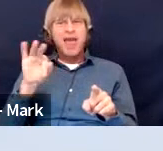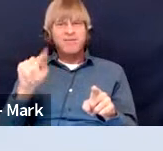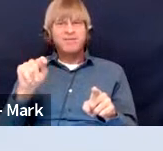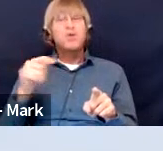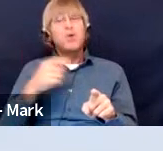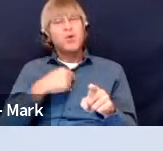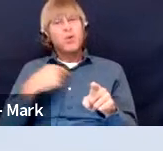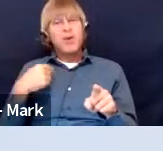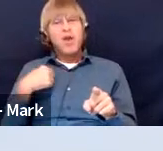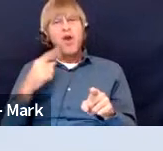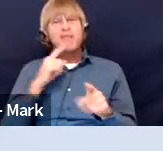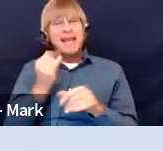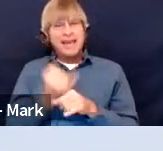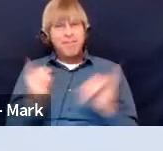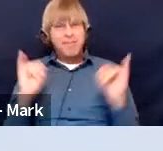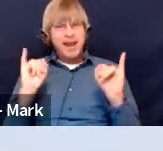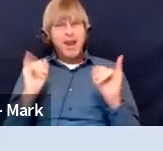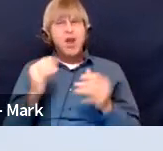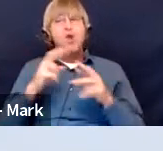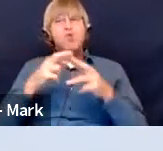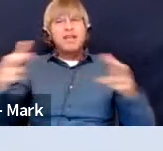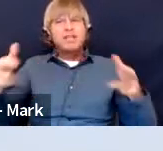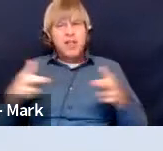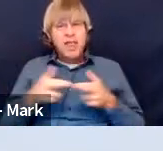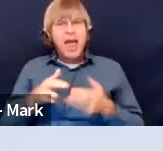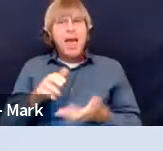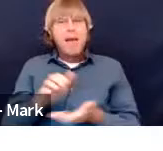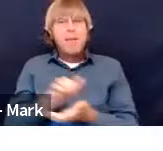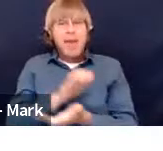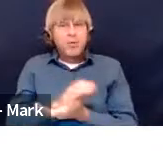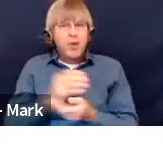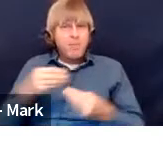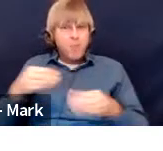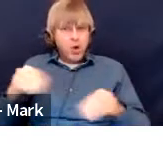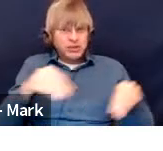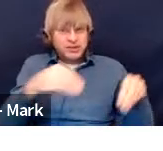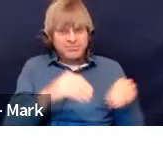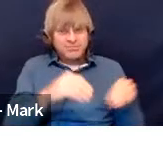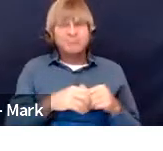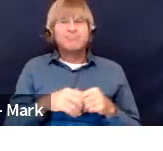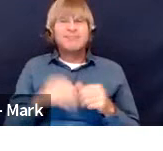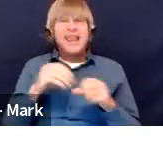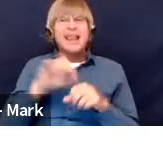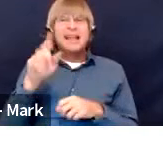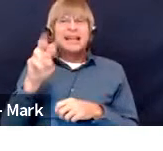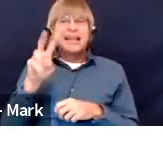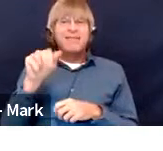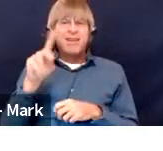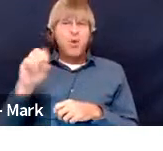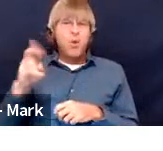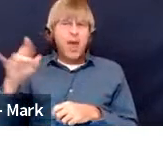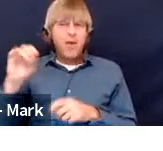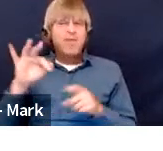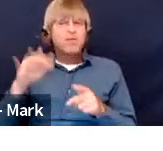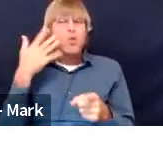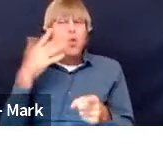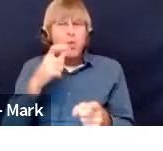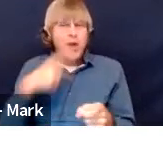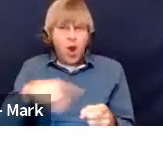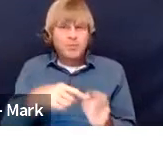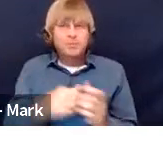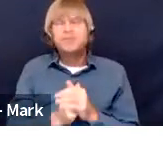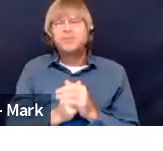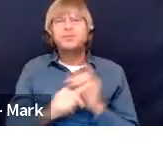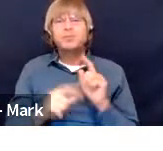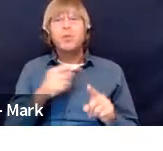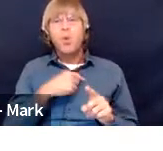a independent regional paper merchant headquartered in Cleveland, Ohio, for those of you that aren't familiar with us.